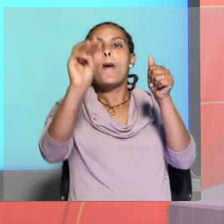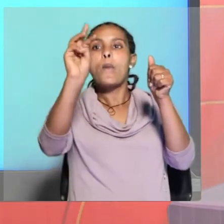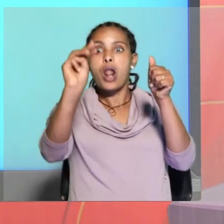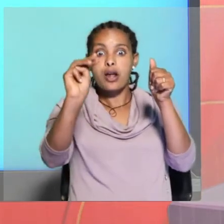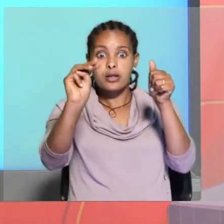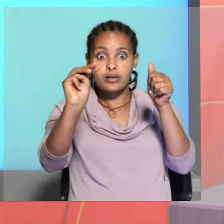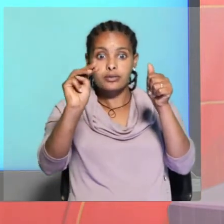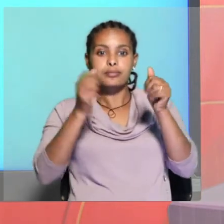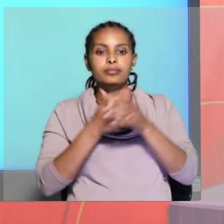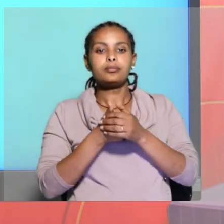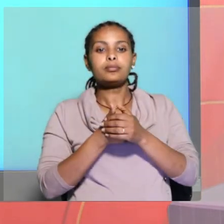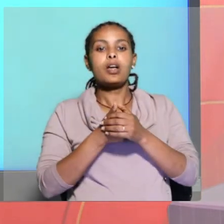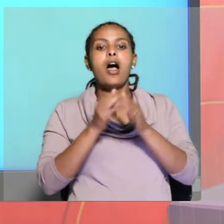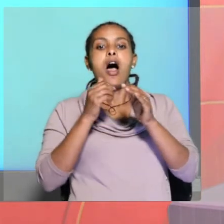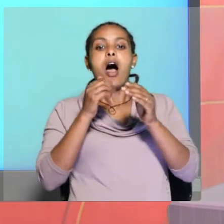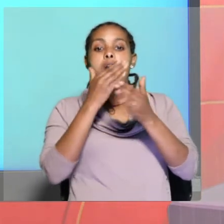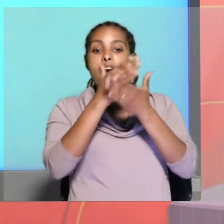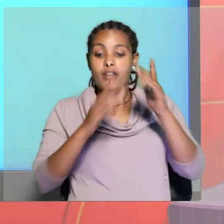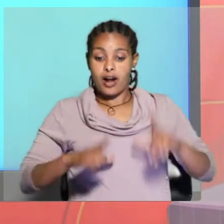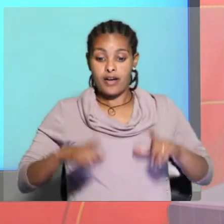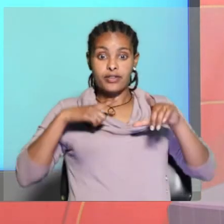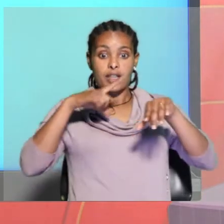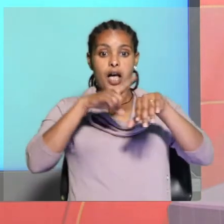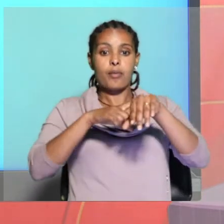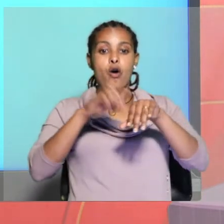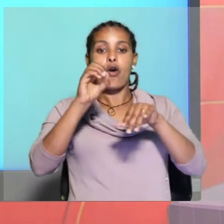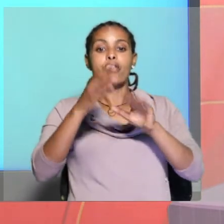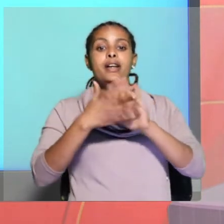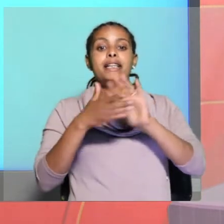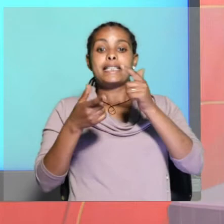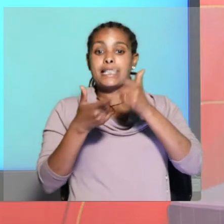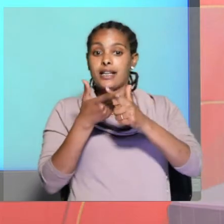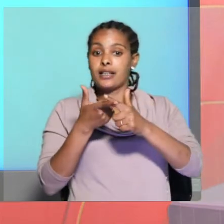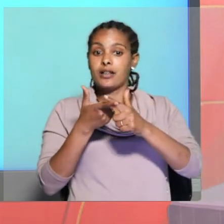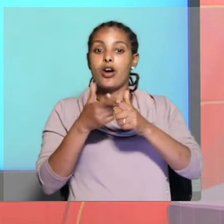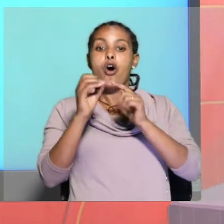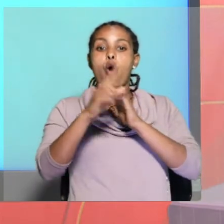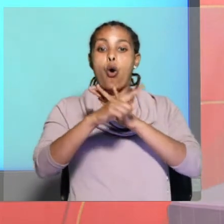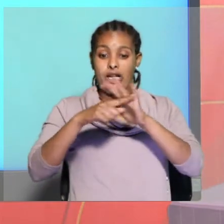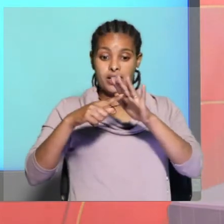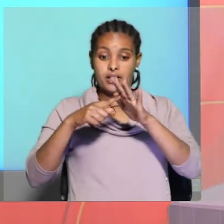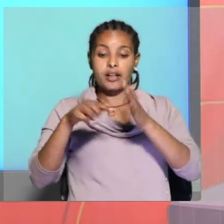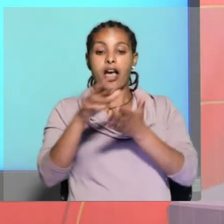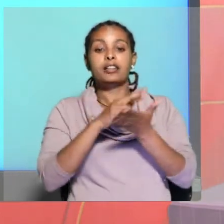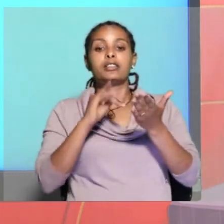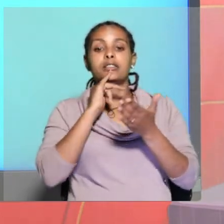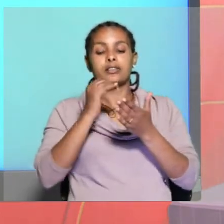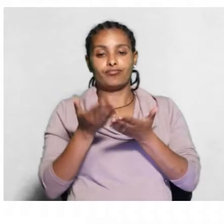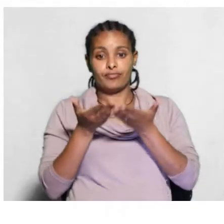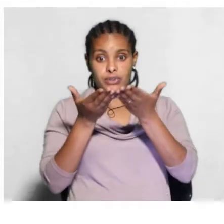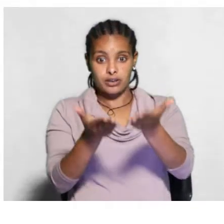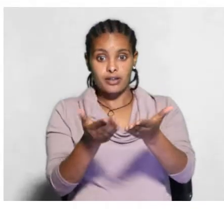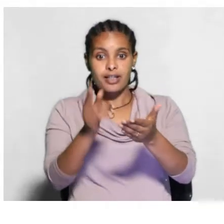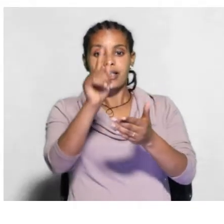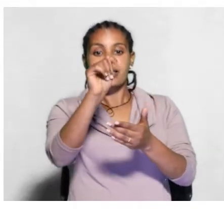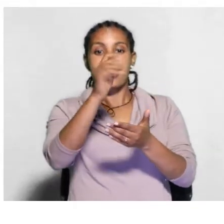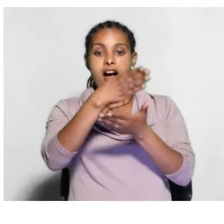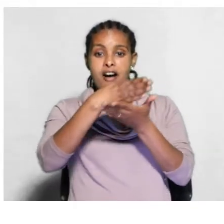molar. The half-life time of a second order reaction is this: T half